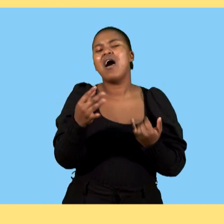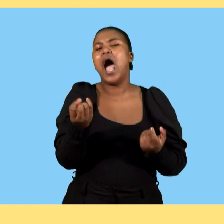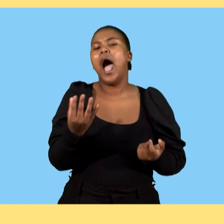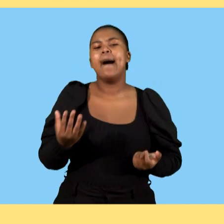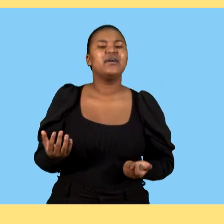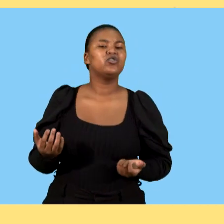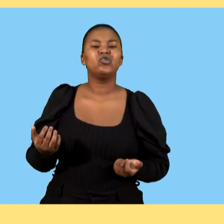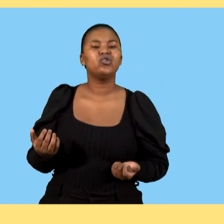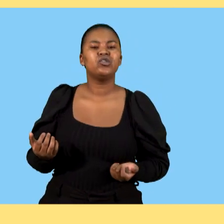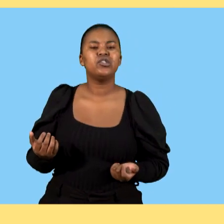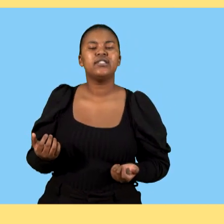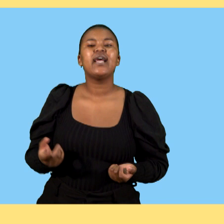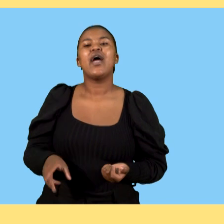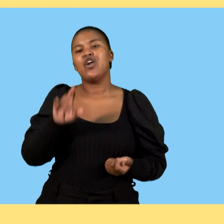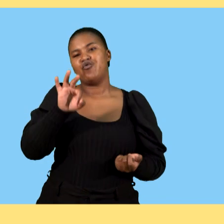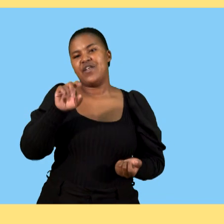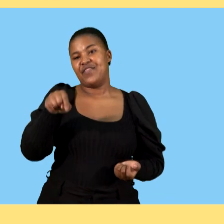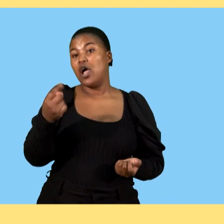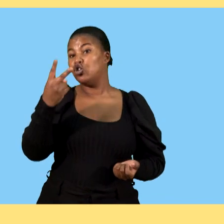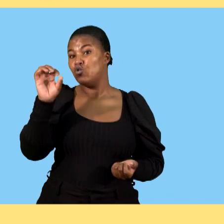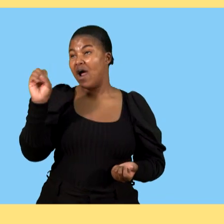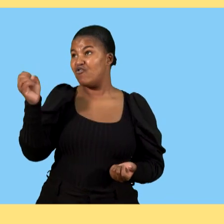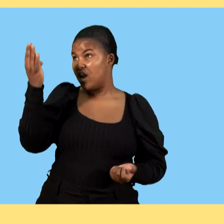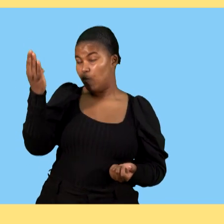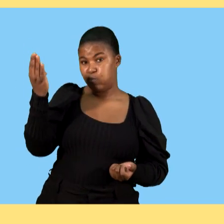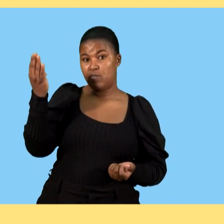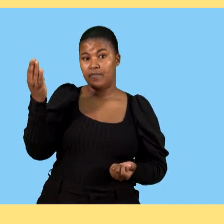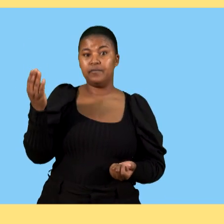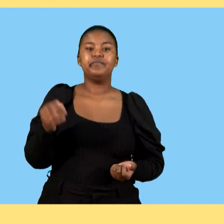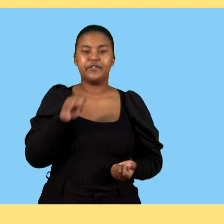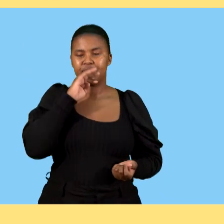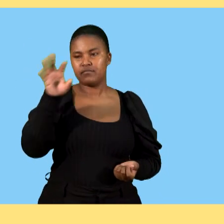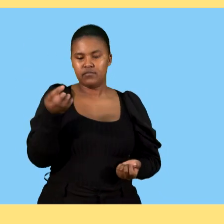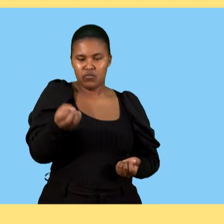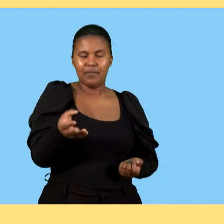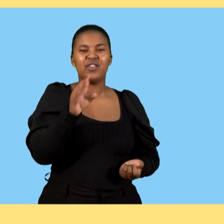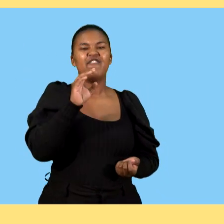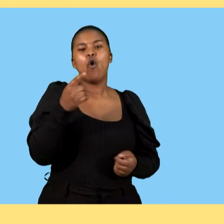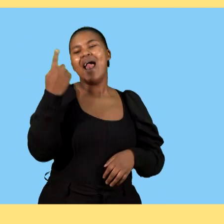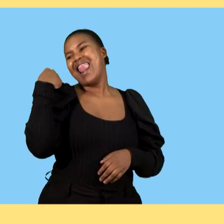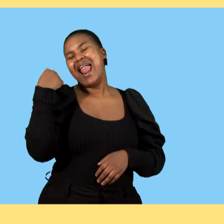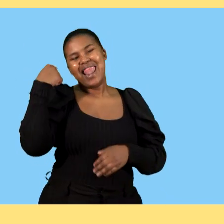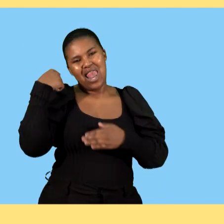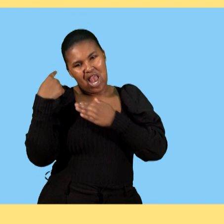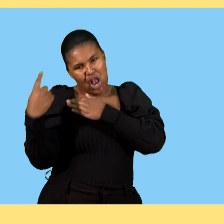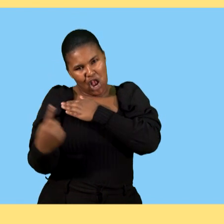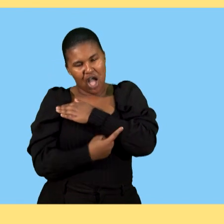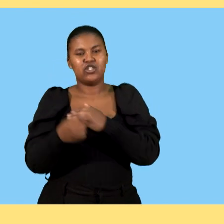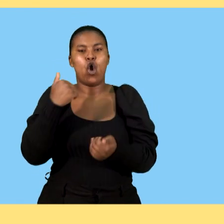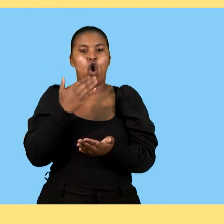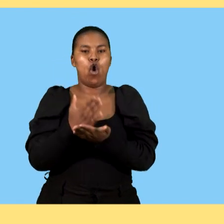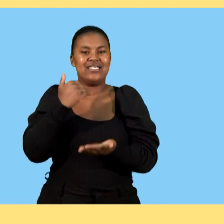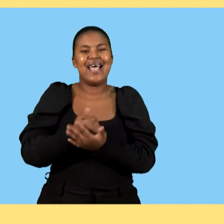thereof is 3,200. The amount for the last quarter that we have not yet